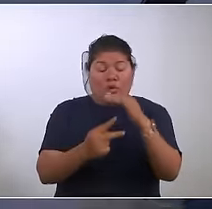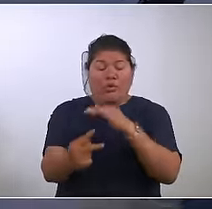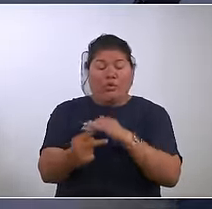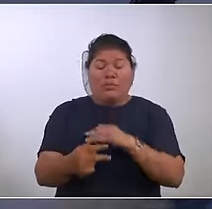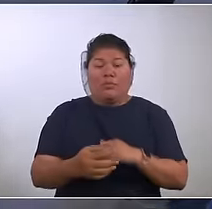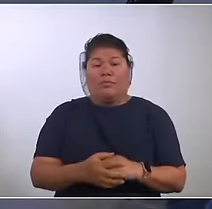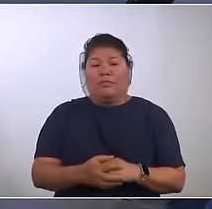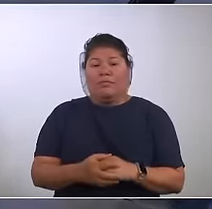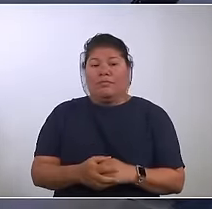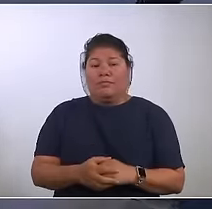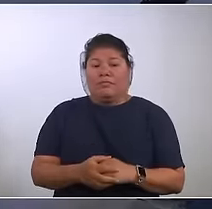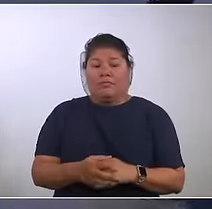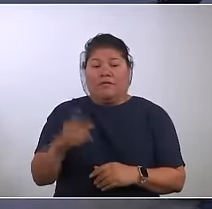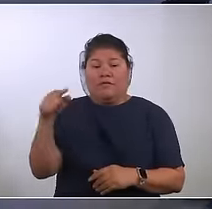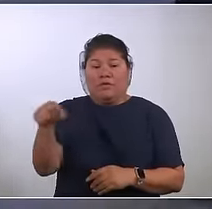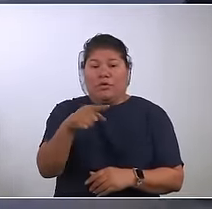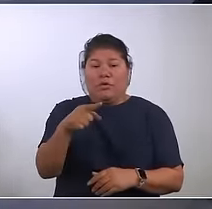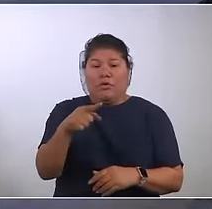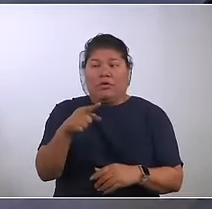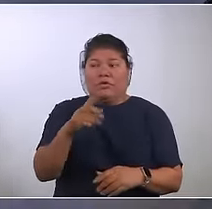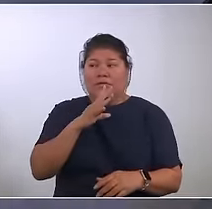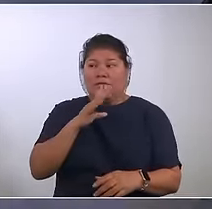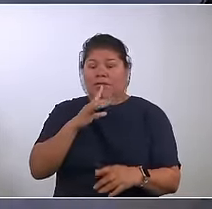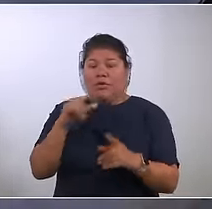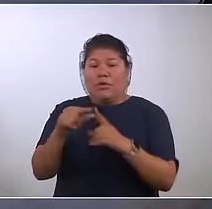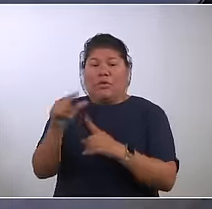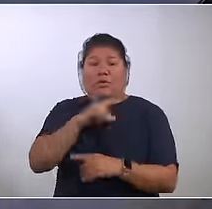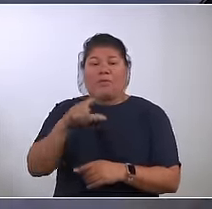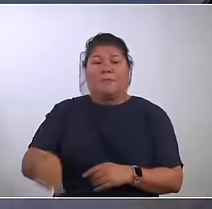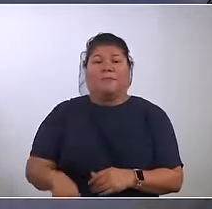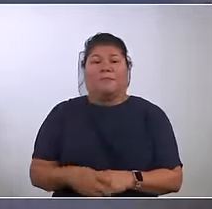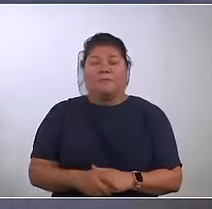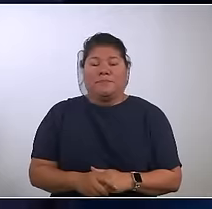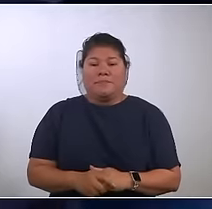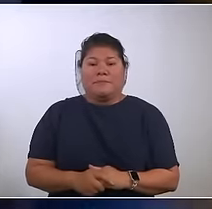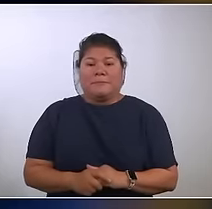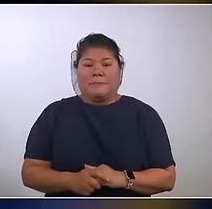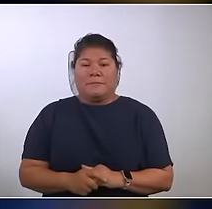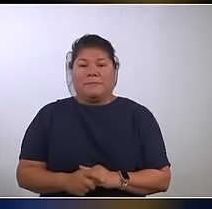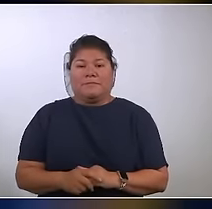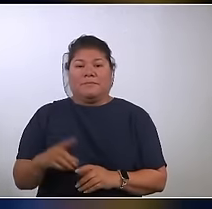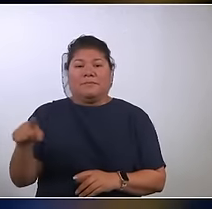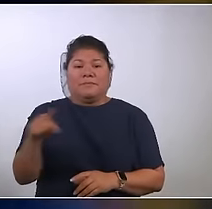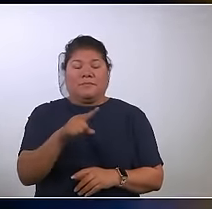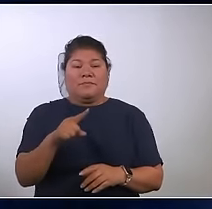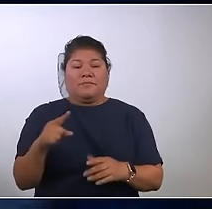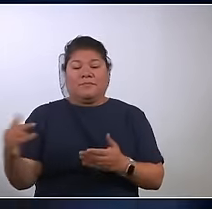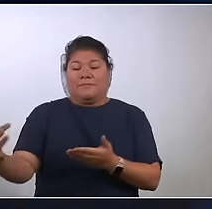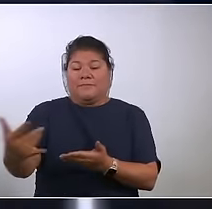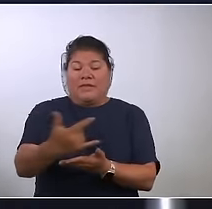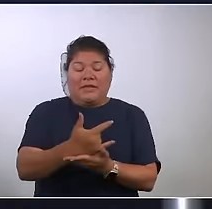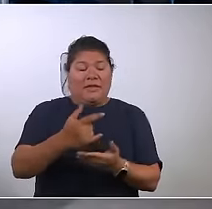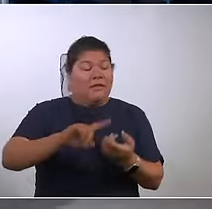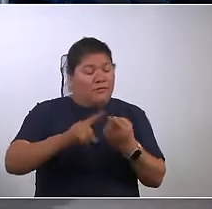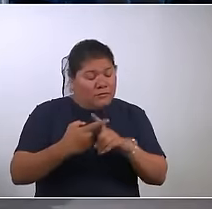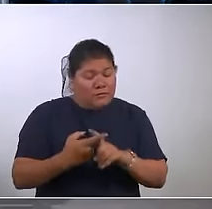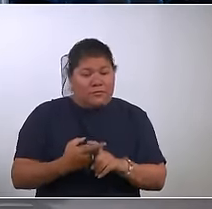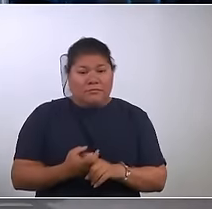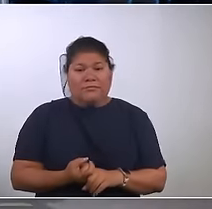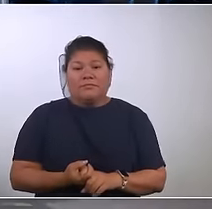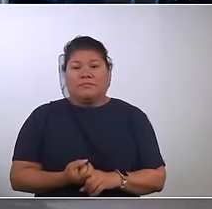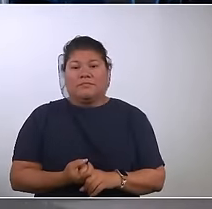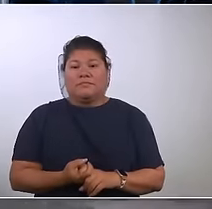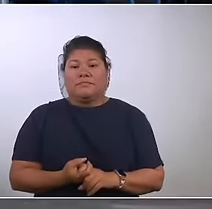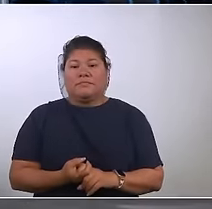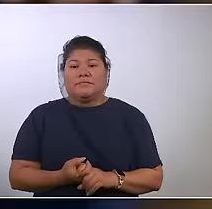Para que pueda profetizar. For you to be able to speak the word of the Lord. Para hablar la palabra de Dios. For you to be able to gather your friends. Para reunir a